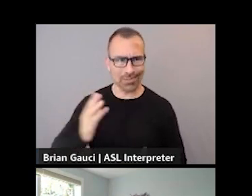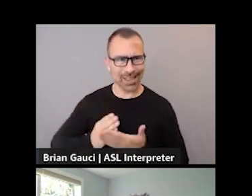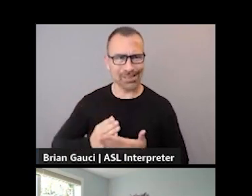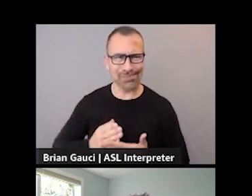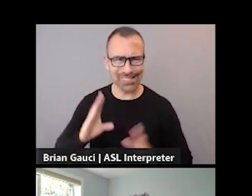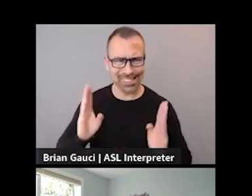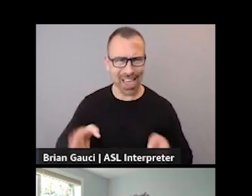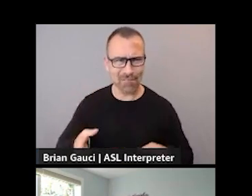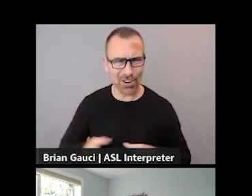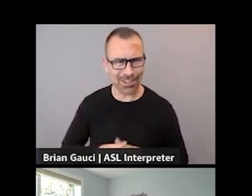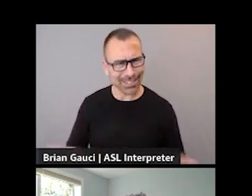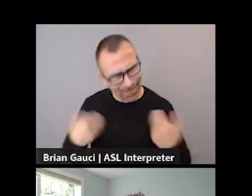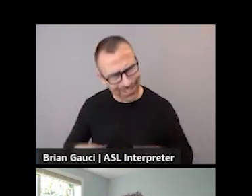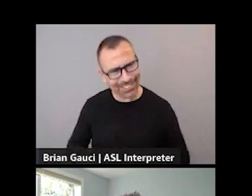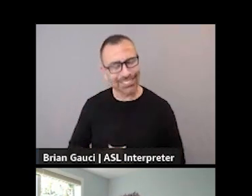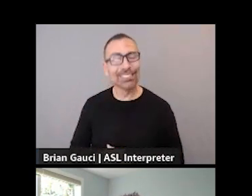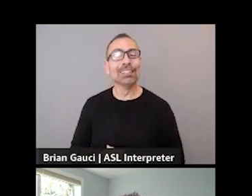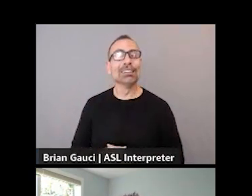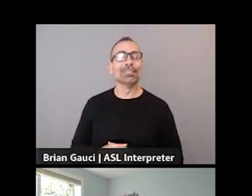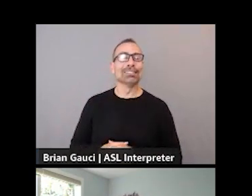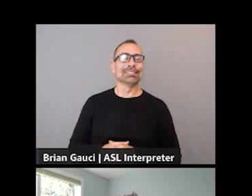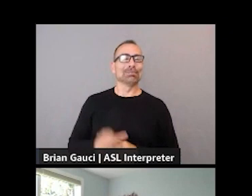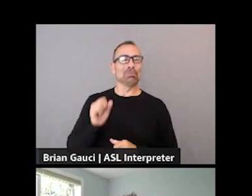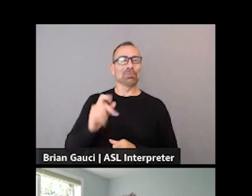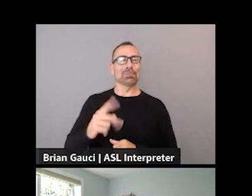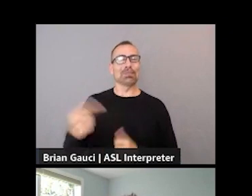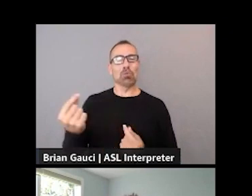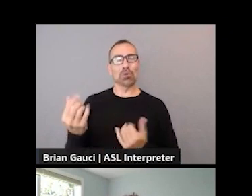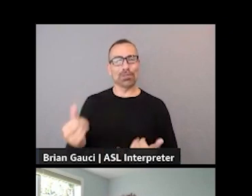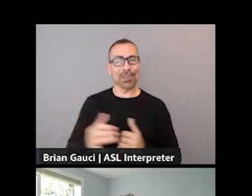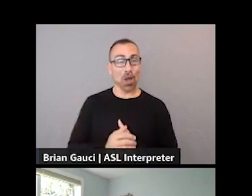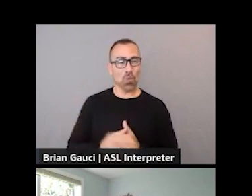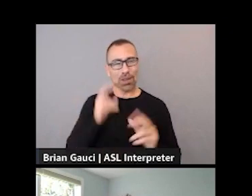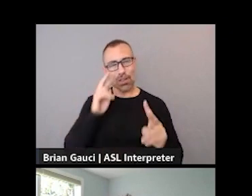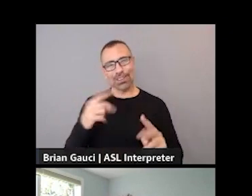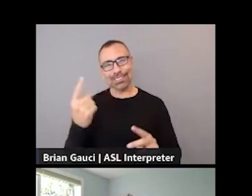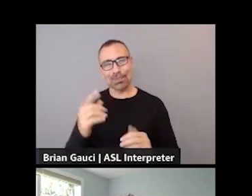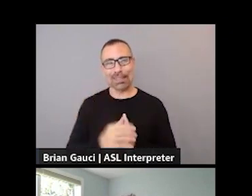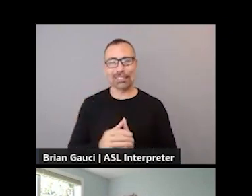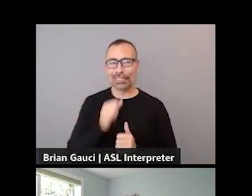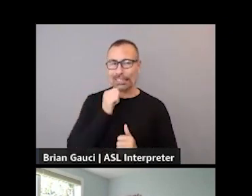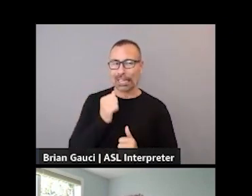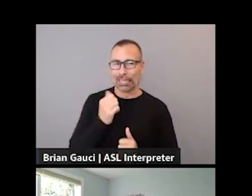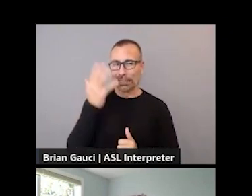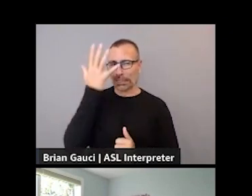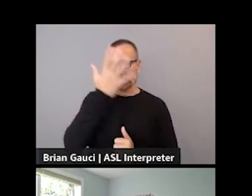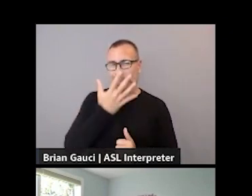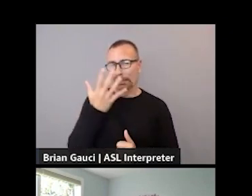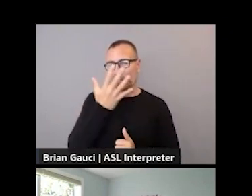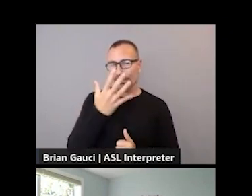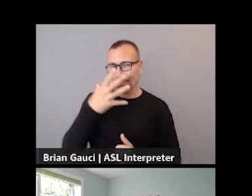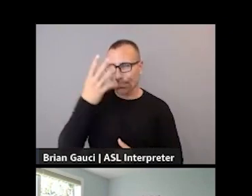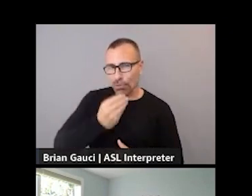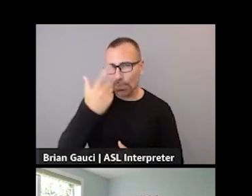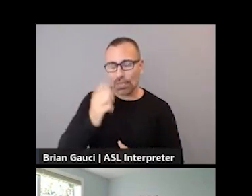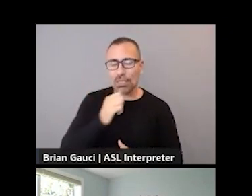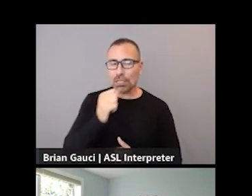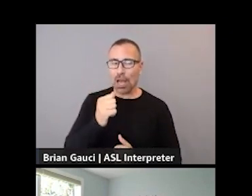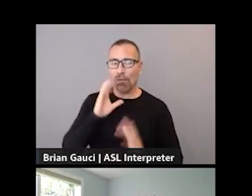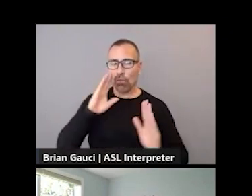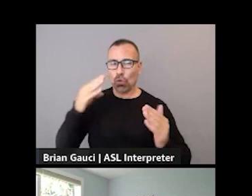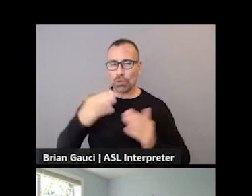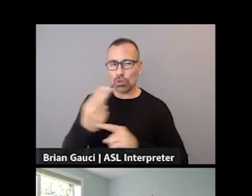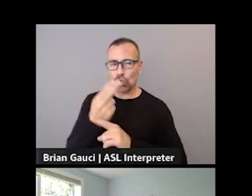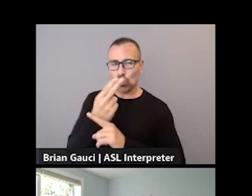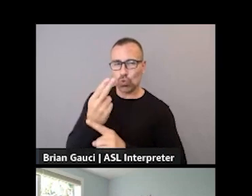now is we're going to take a look at it. It's a little less pretty, I would say, because it's not focused on that user experience, demoing that